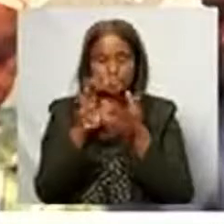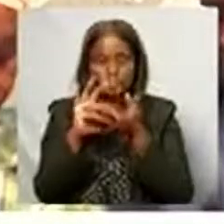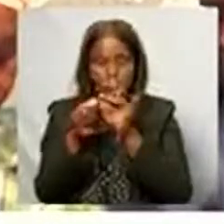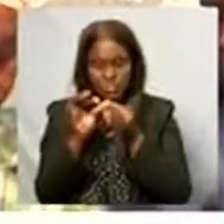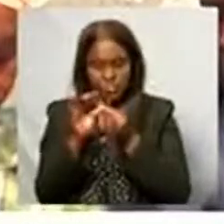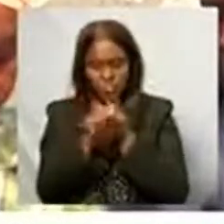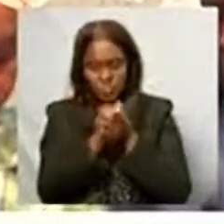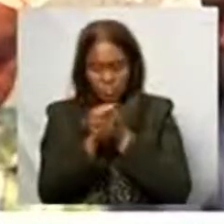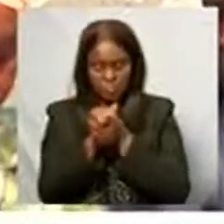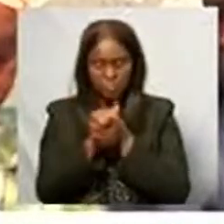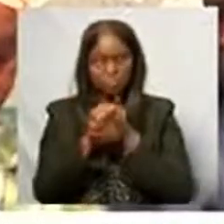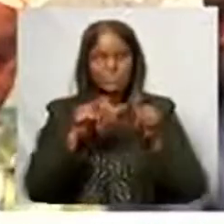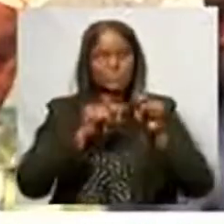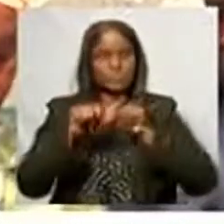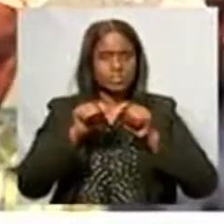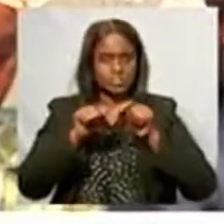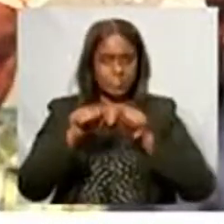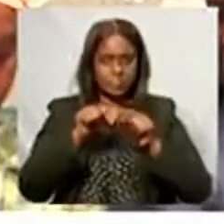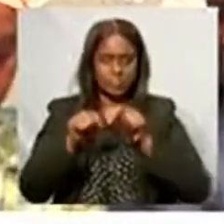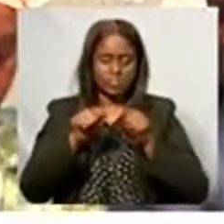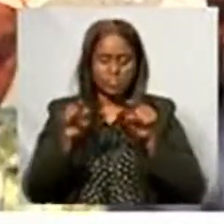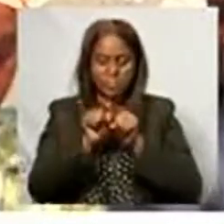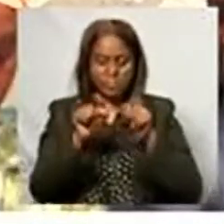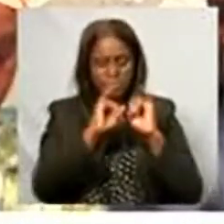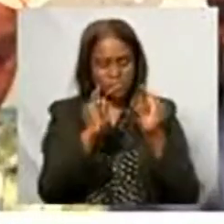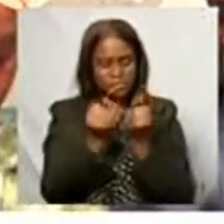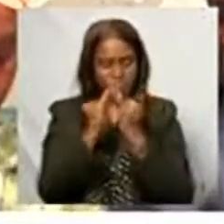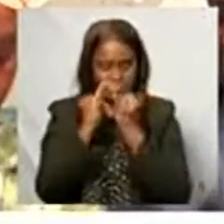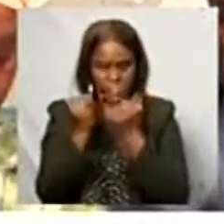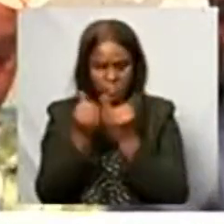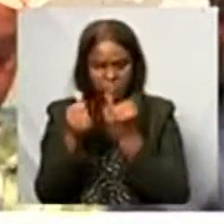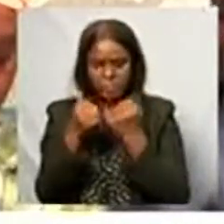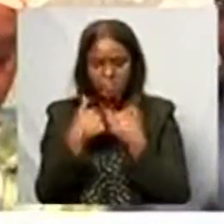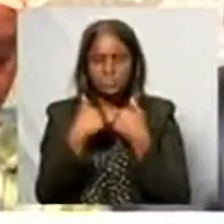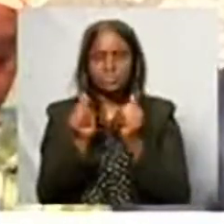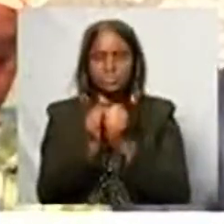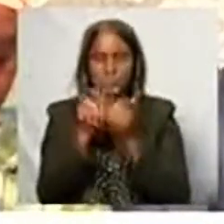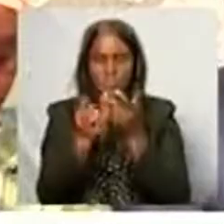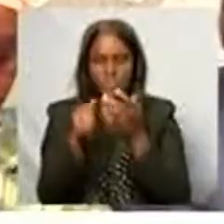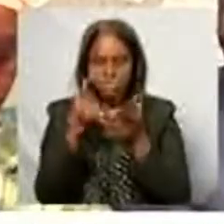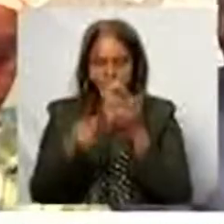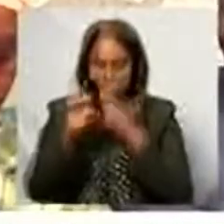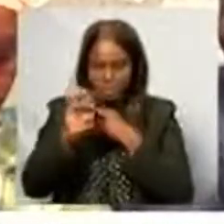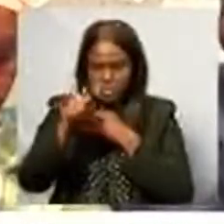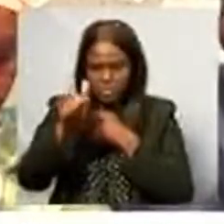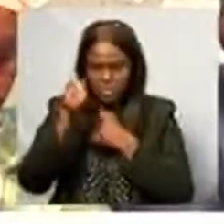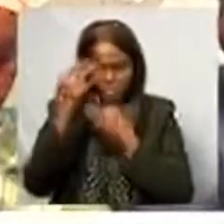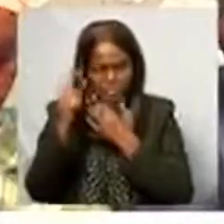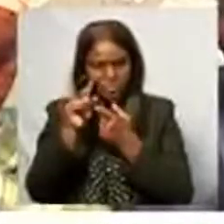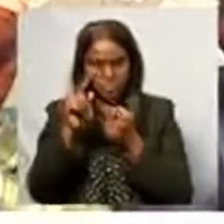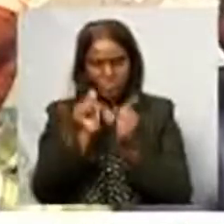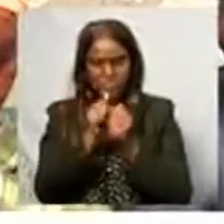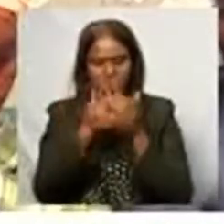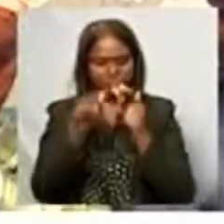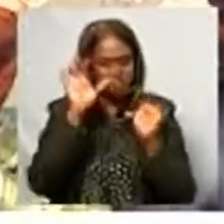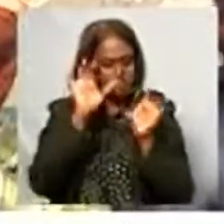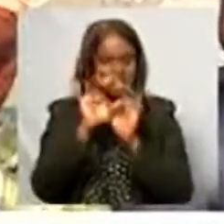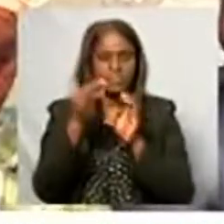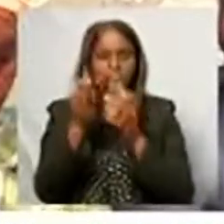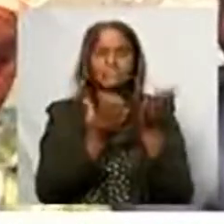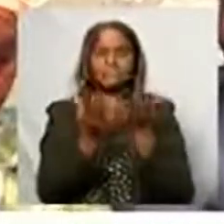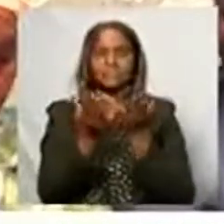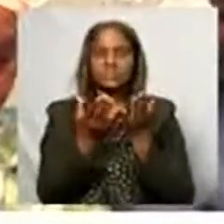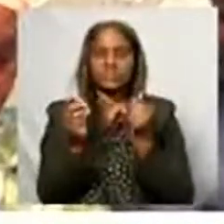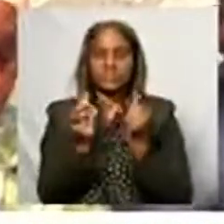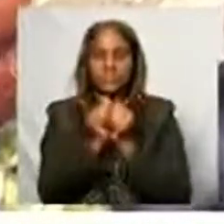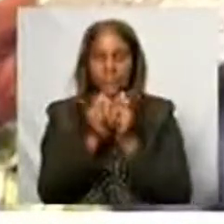corporate governance, institutions come up with whatever they wish in terms of conditions of service.